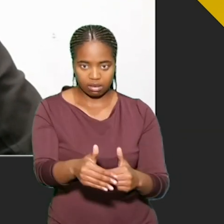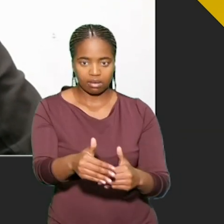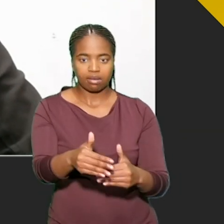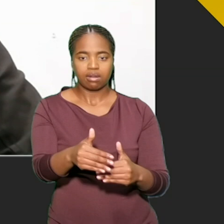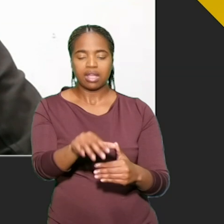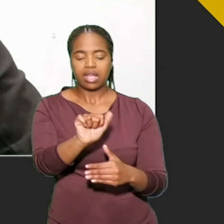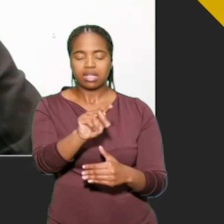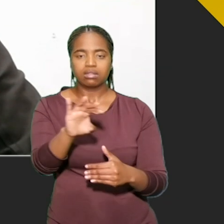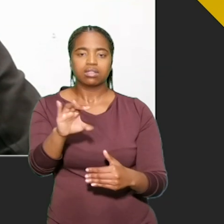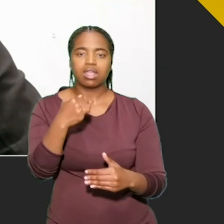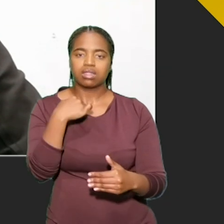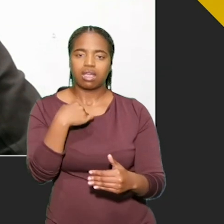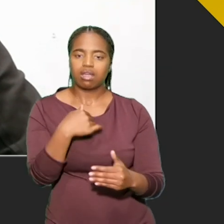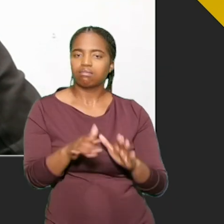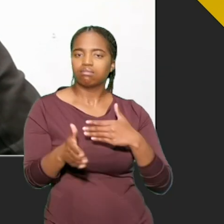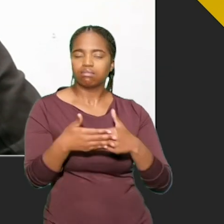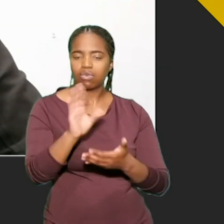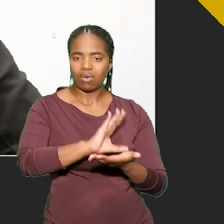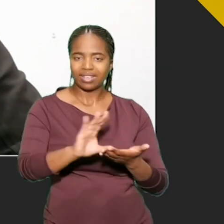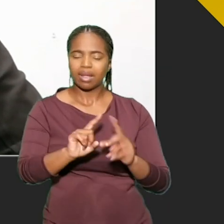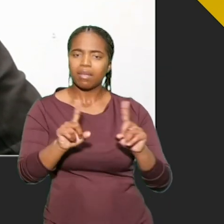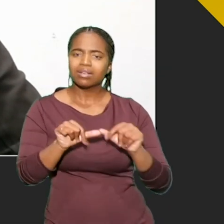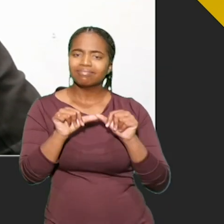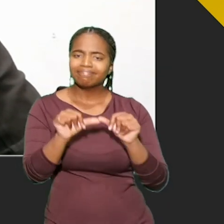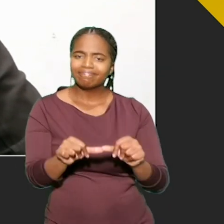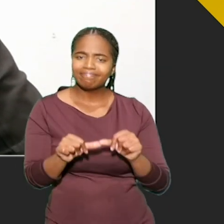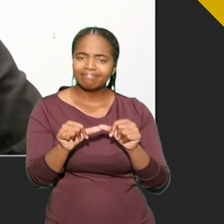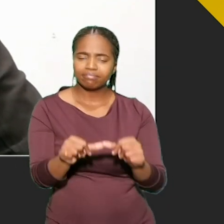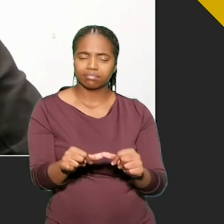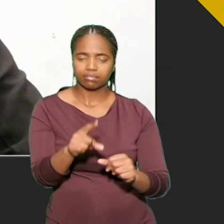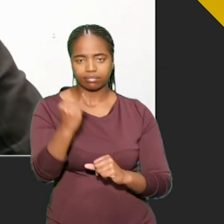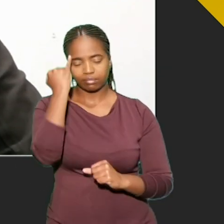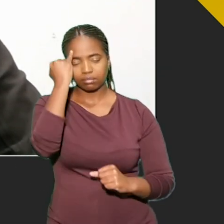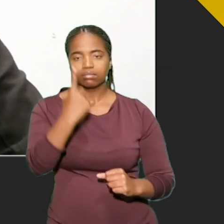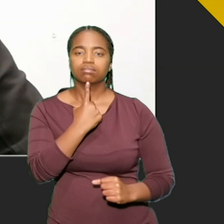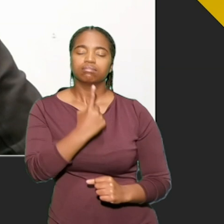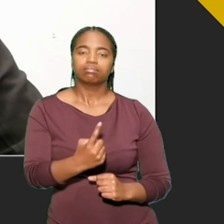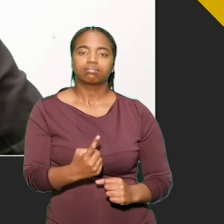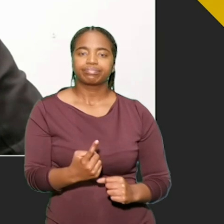second term of the ANC. But that continues to perpetuate the idea of